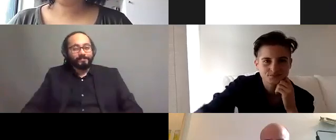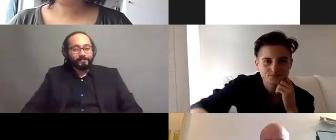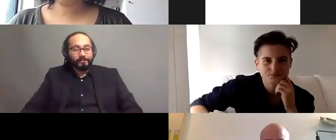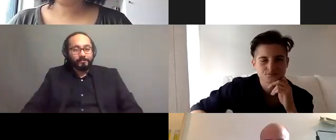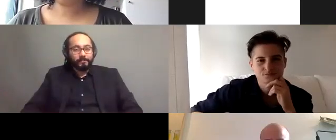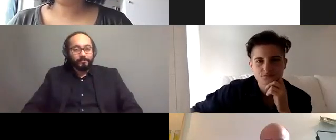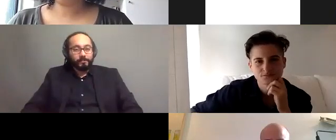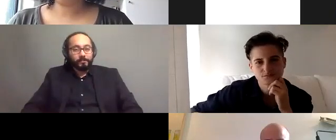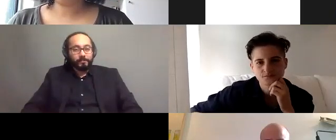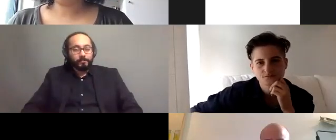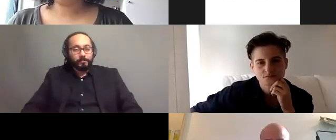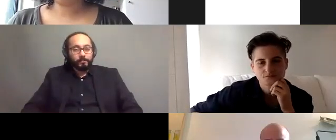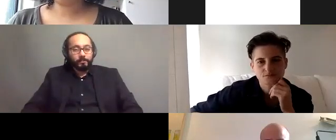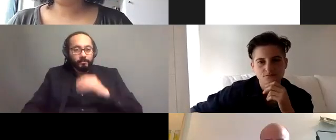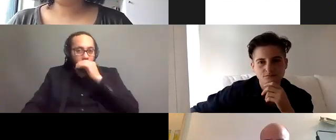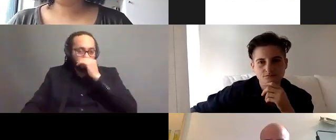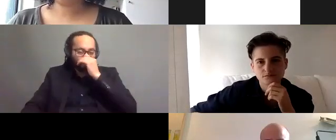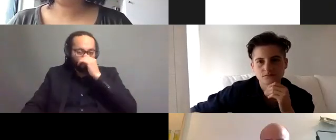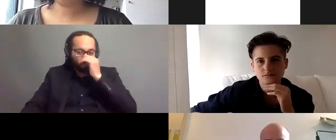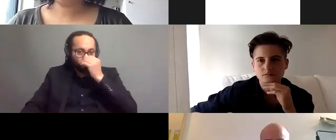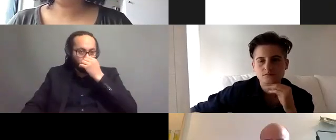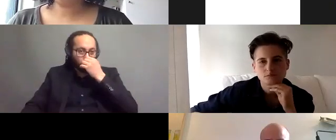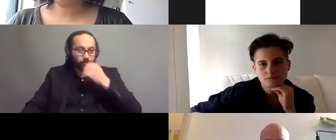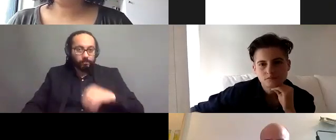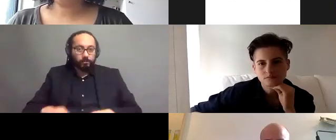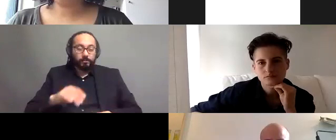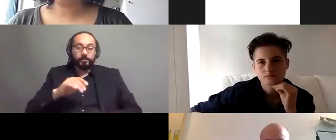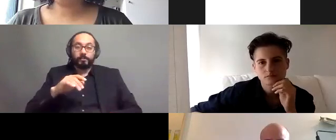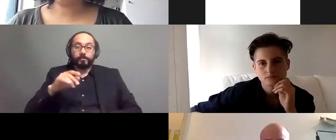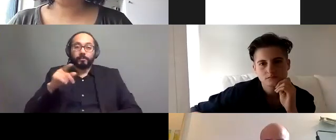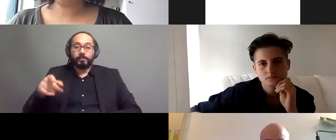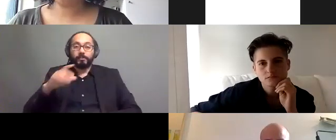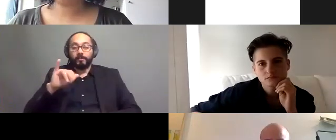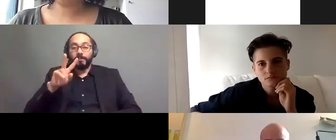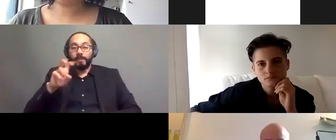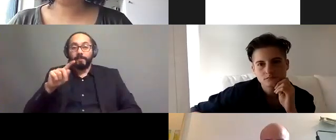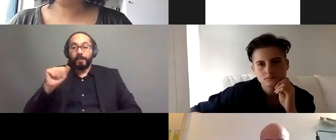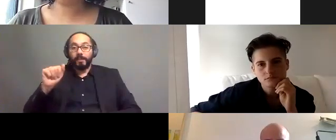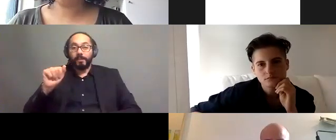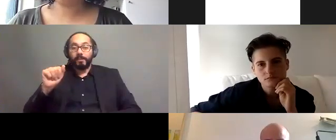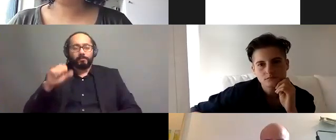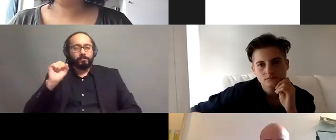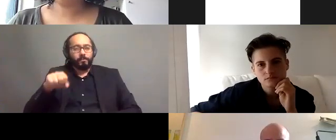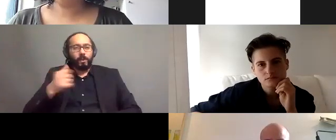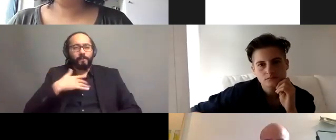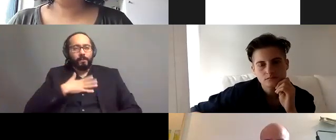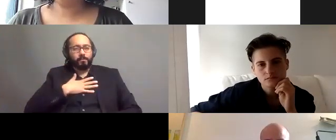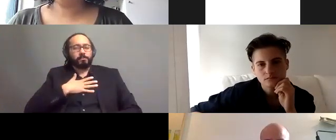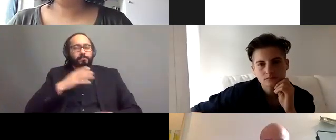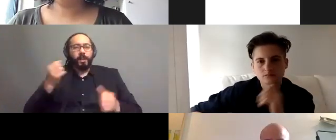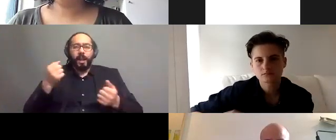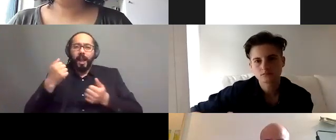Ivetta. Yeah, I like resonating to everything that has been said. I really want